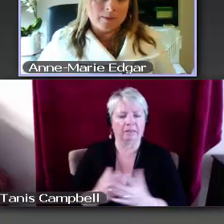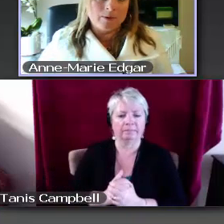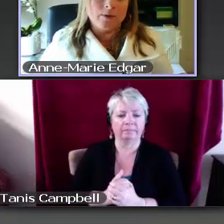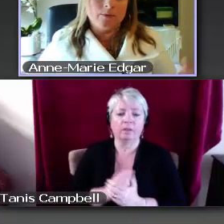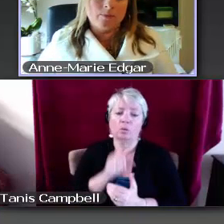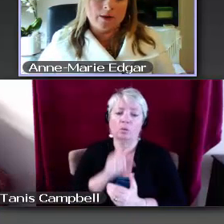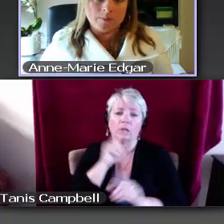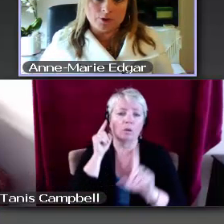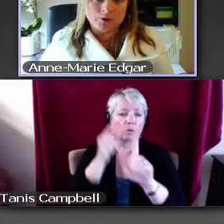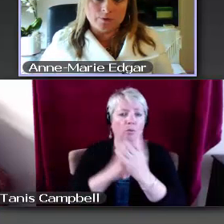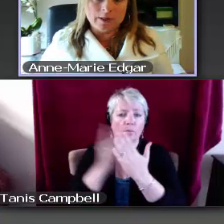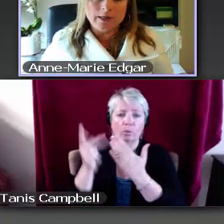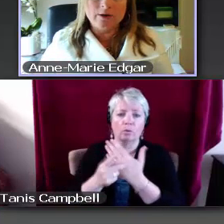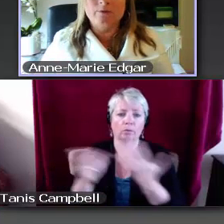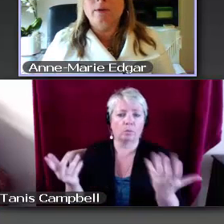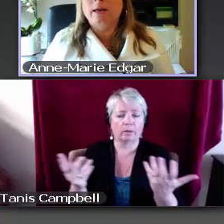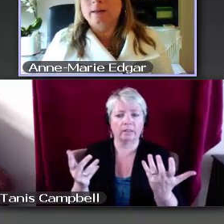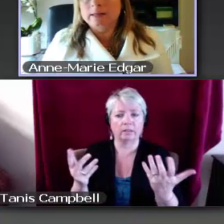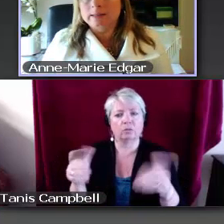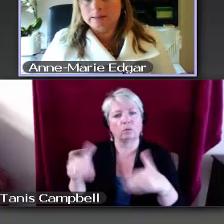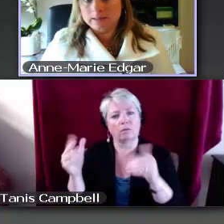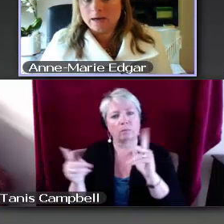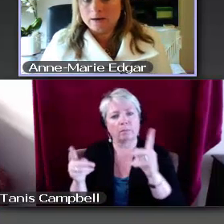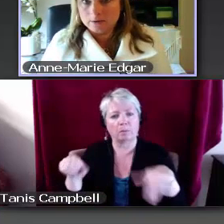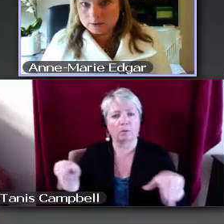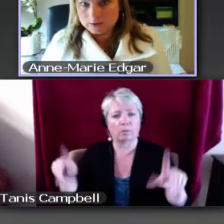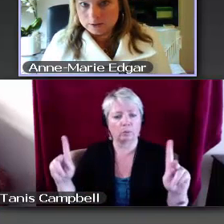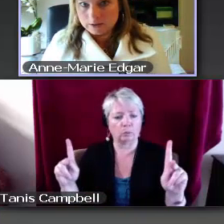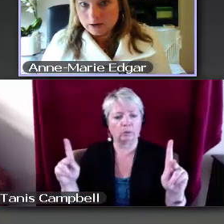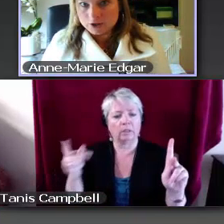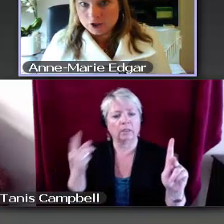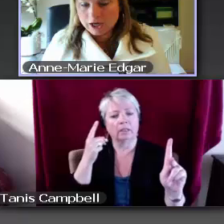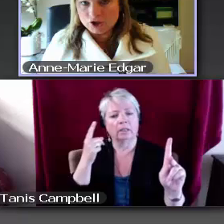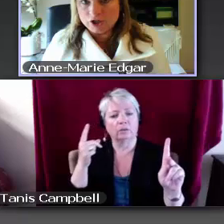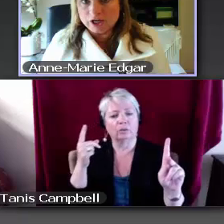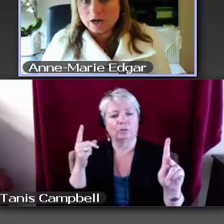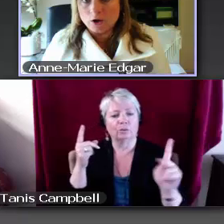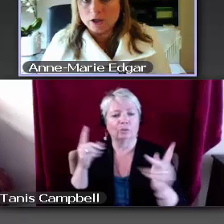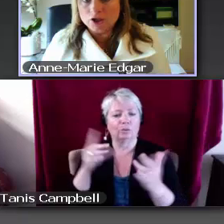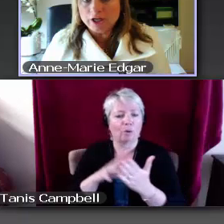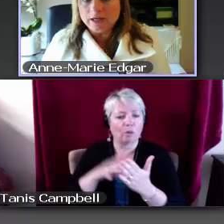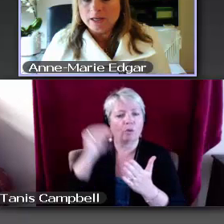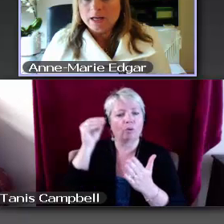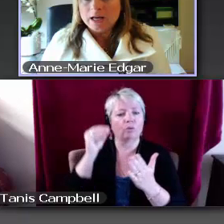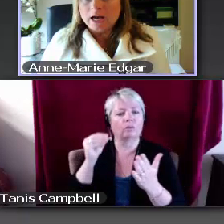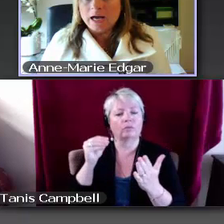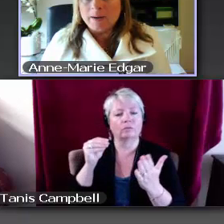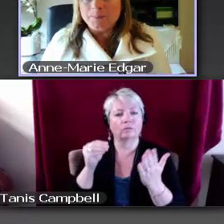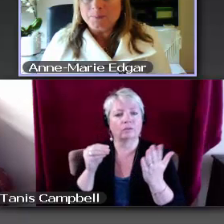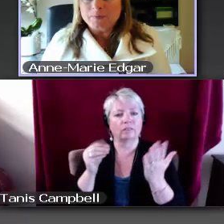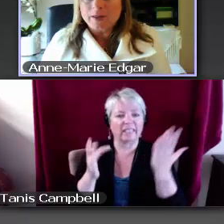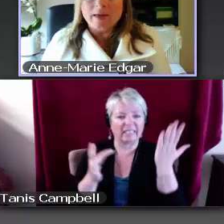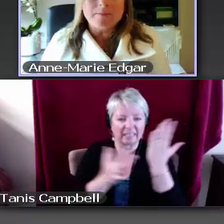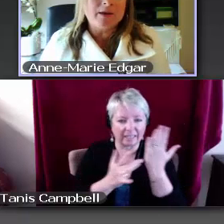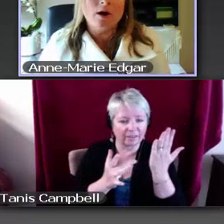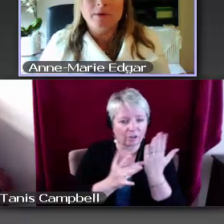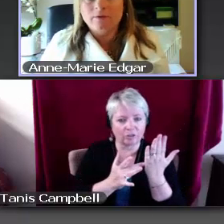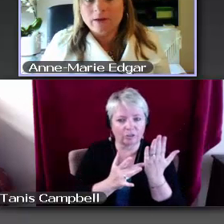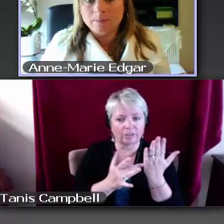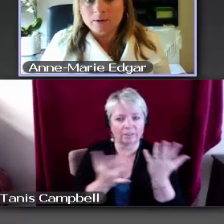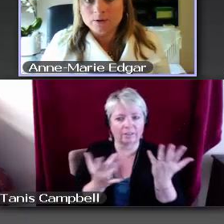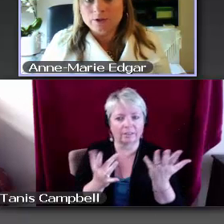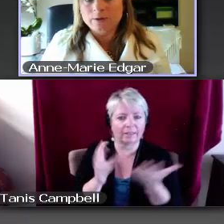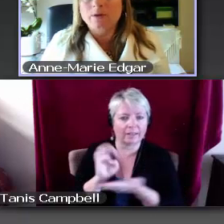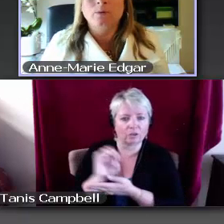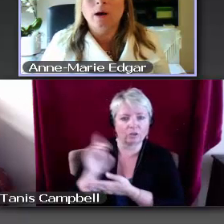allow people the opportunity of getting this tech education and technology that may not